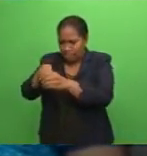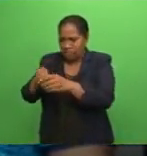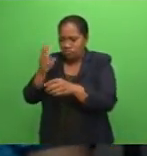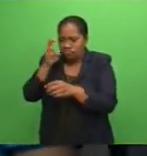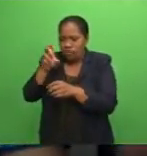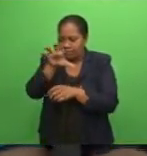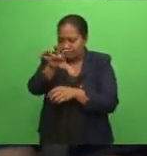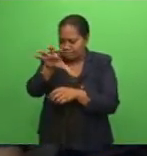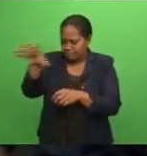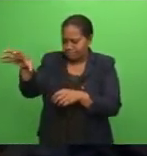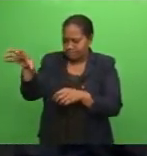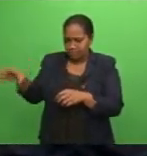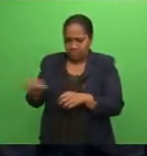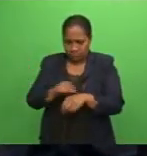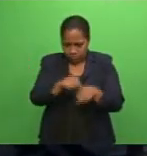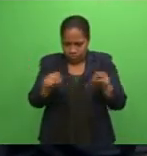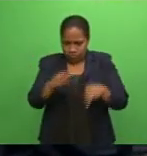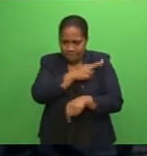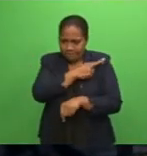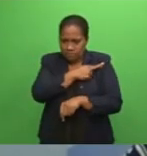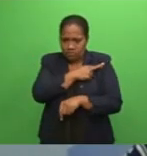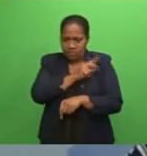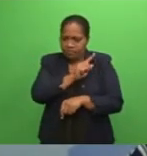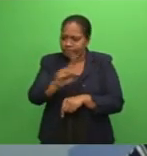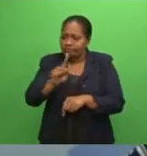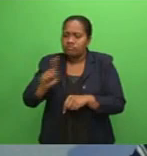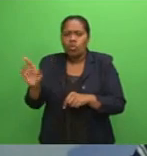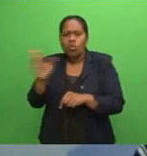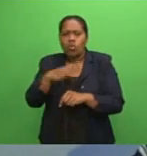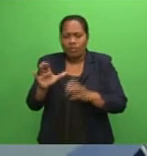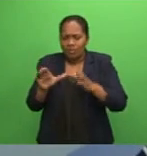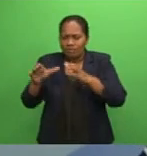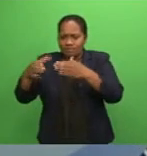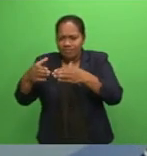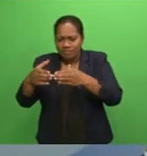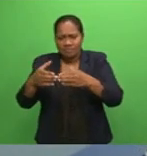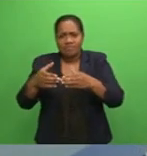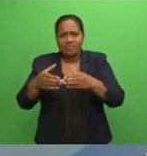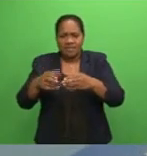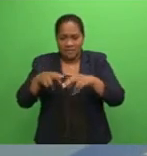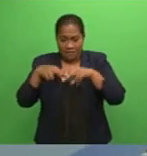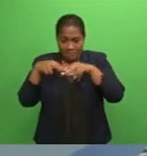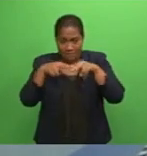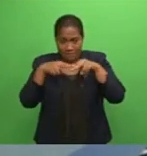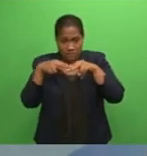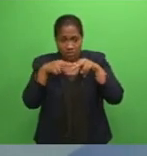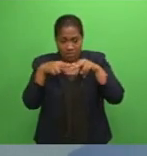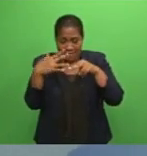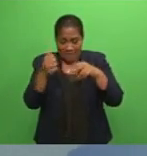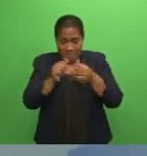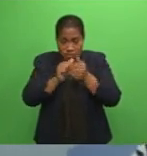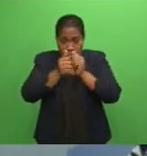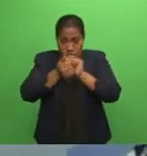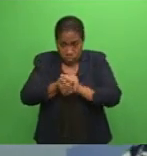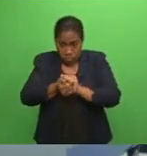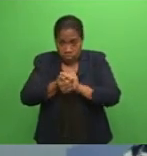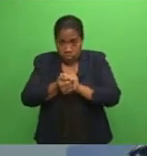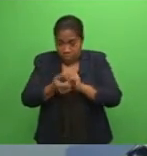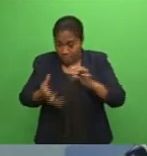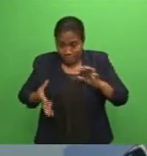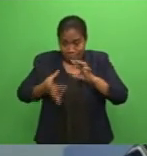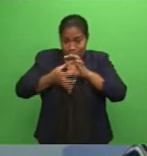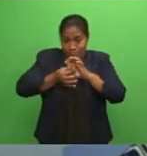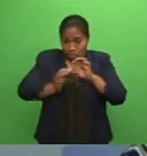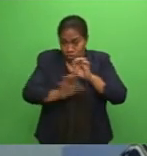and all those people, all the clubs. Any club in Fiji that's affiliated to your sporting body, you